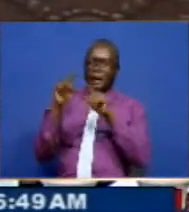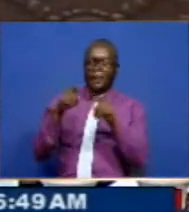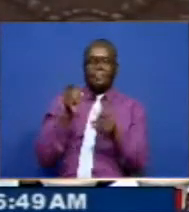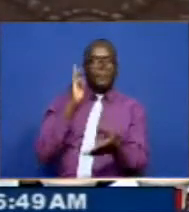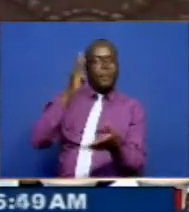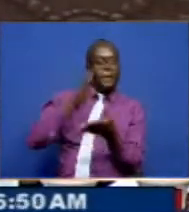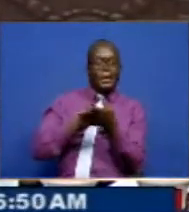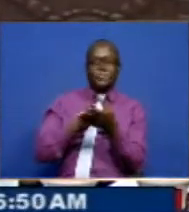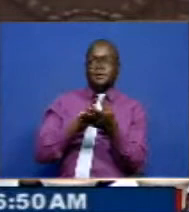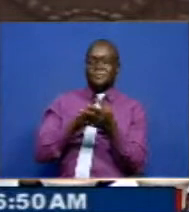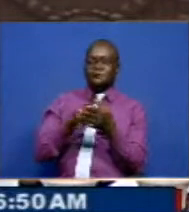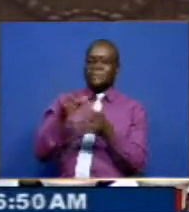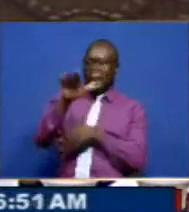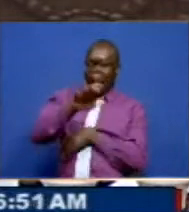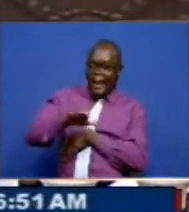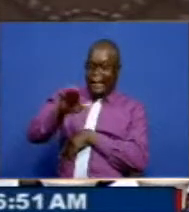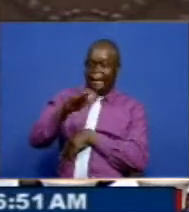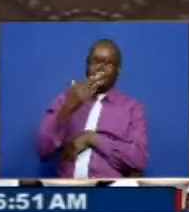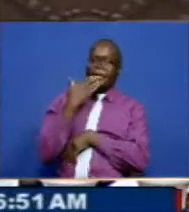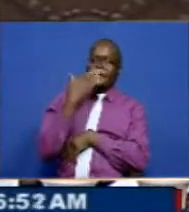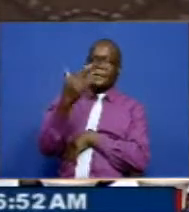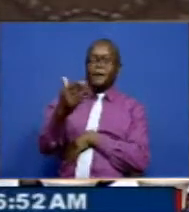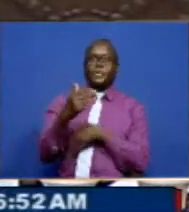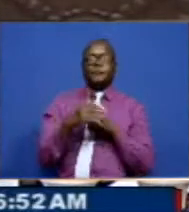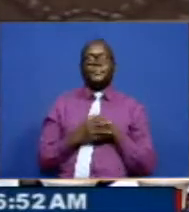here, please. Thank you.